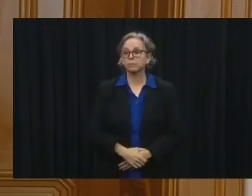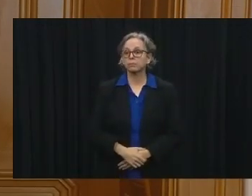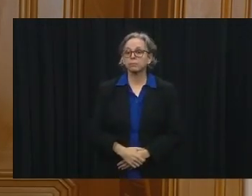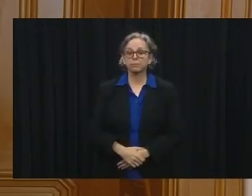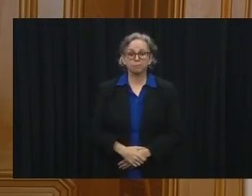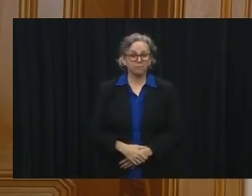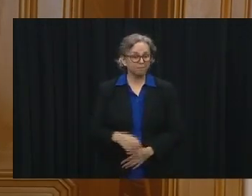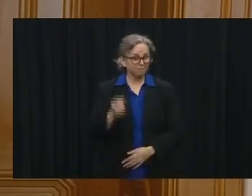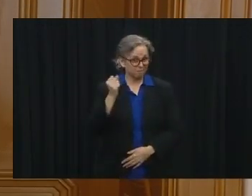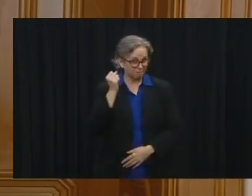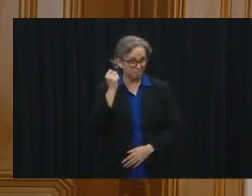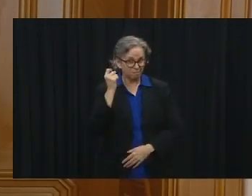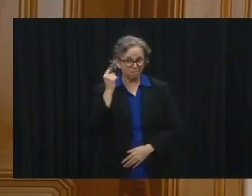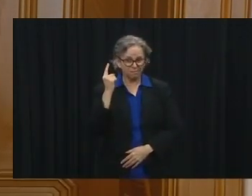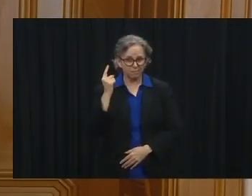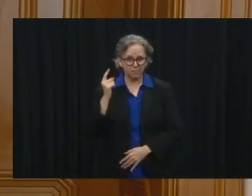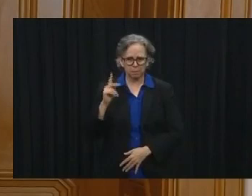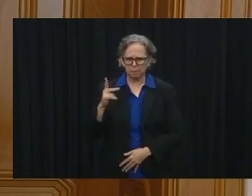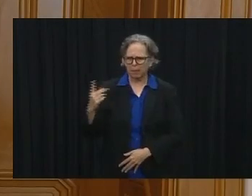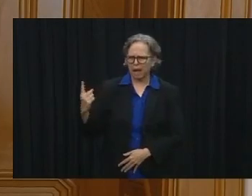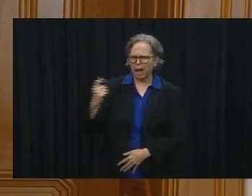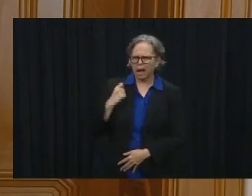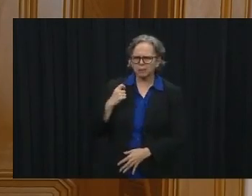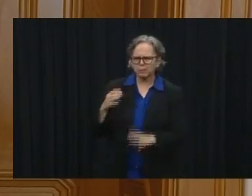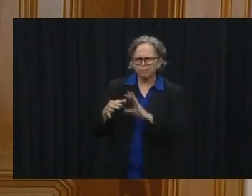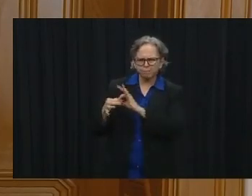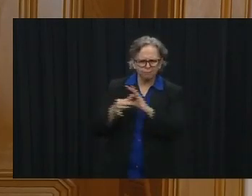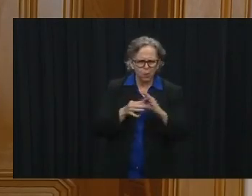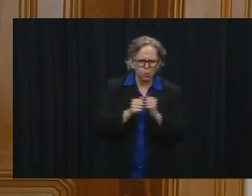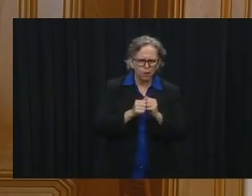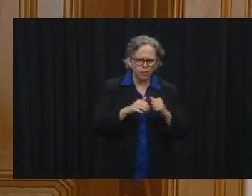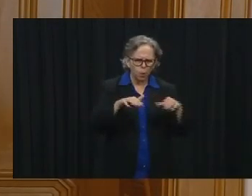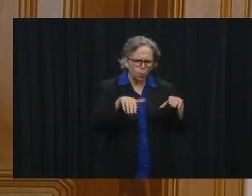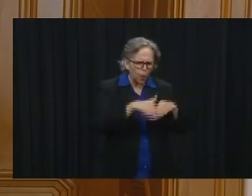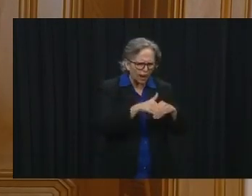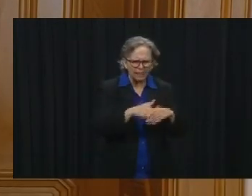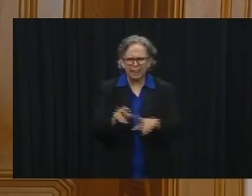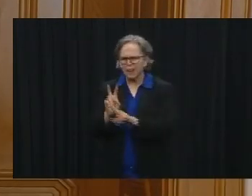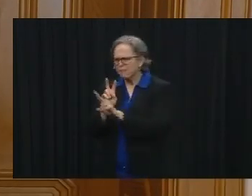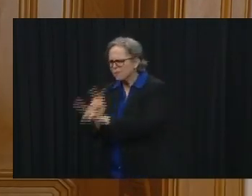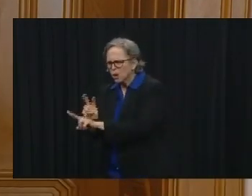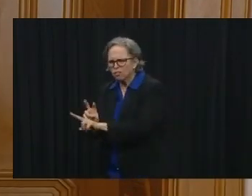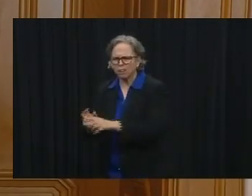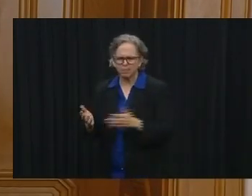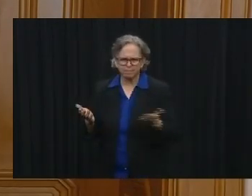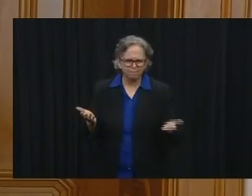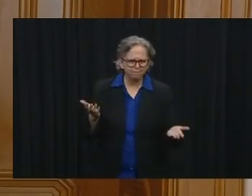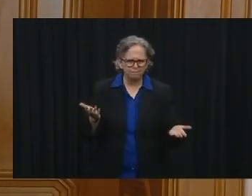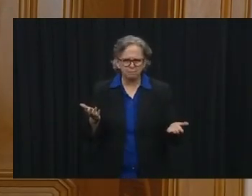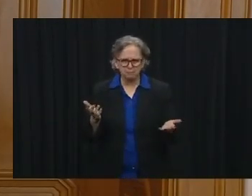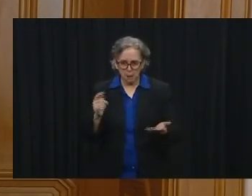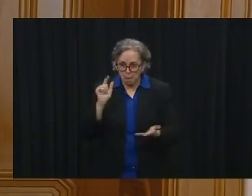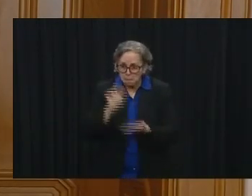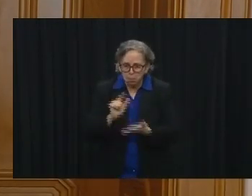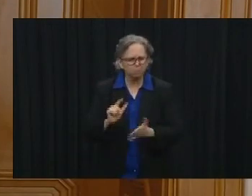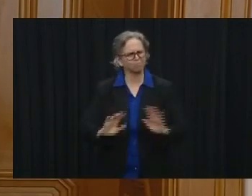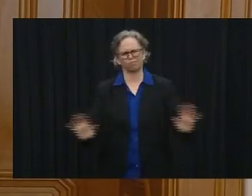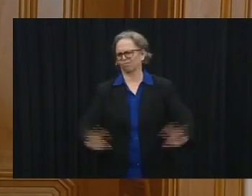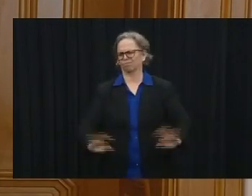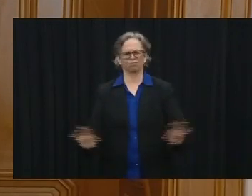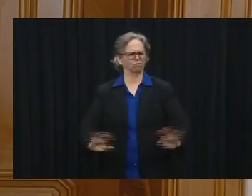about weddings and funerals. These are certainly not prohibited under the order.